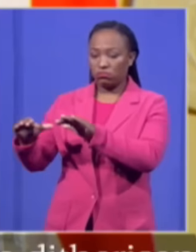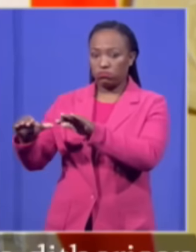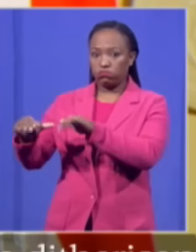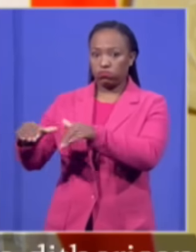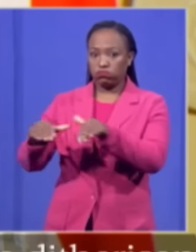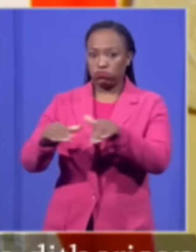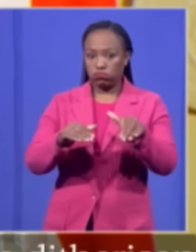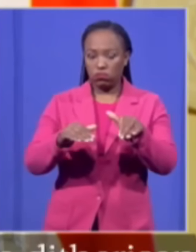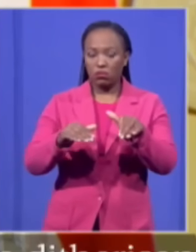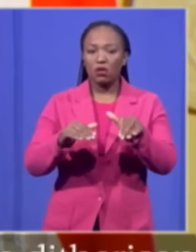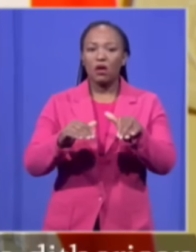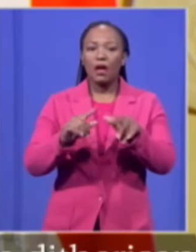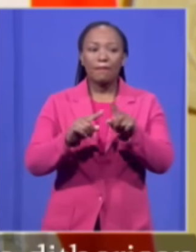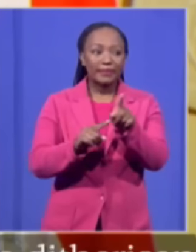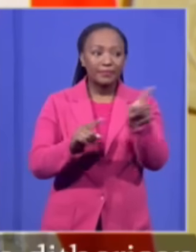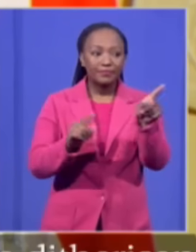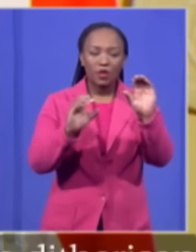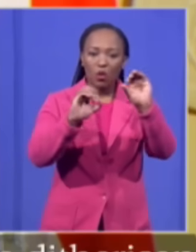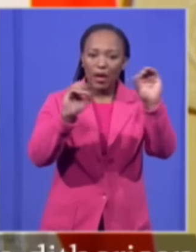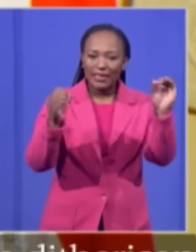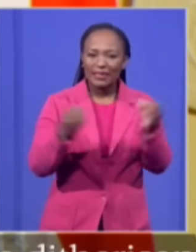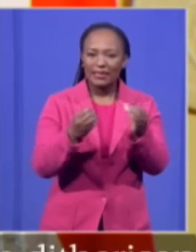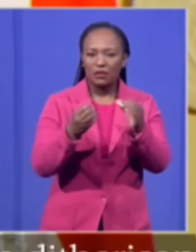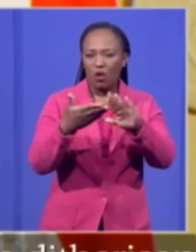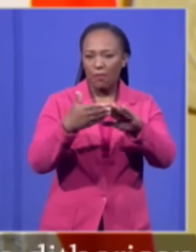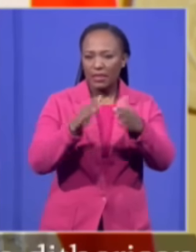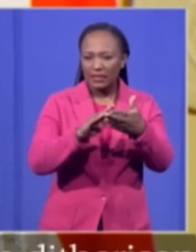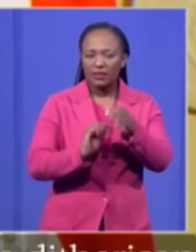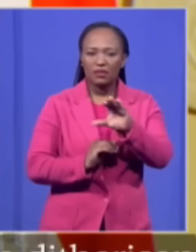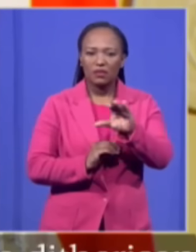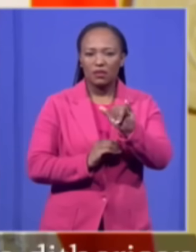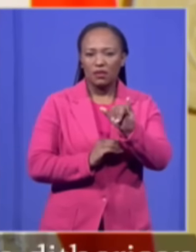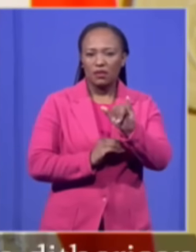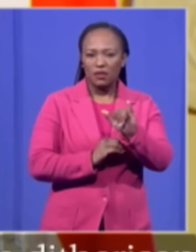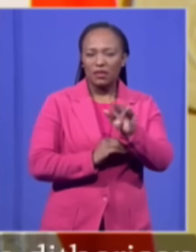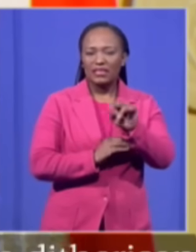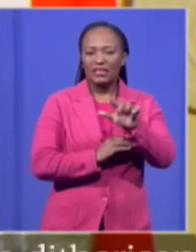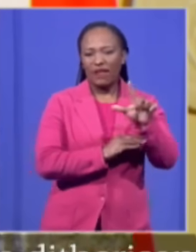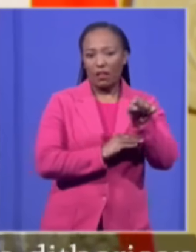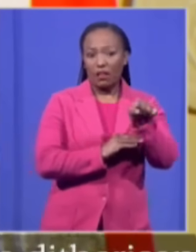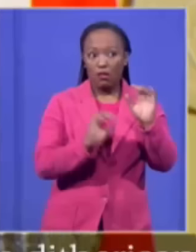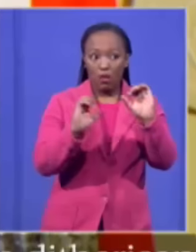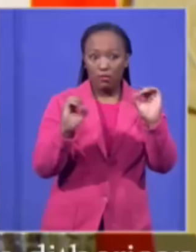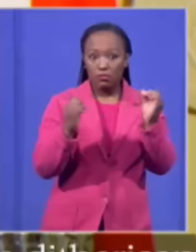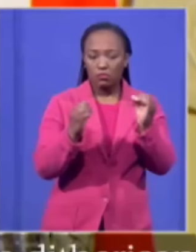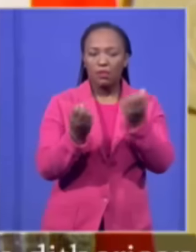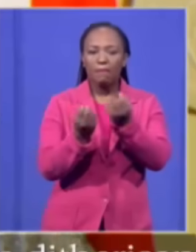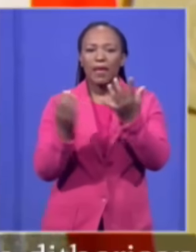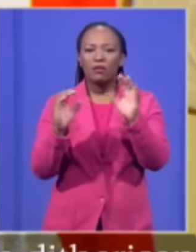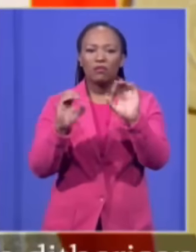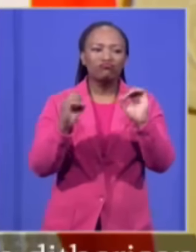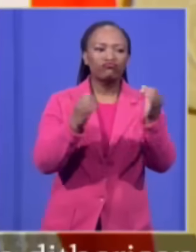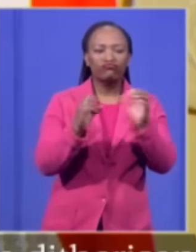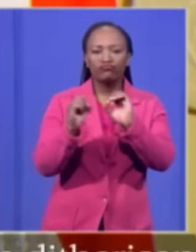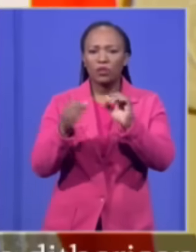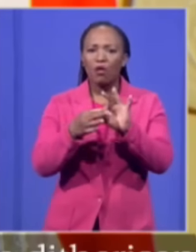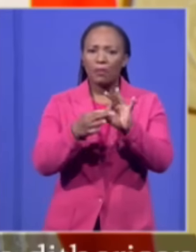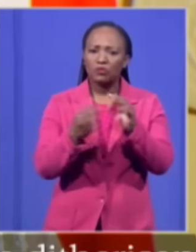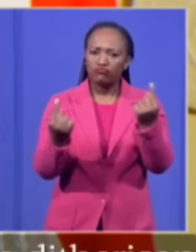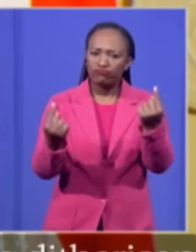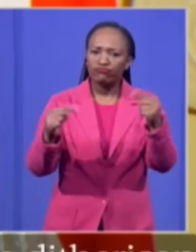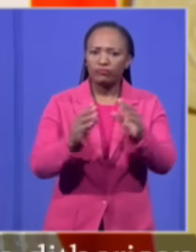to 100 civil society organizations and many other sectoral groups that had committed to attend the National